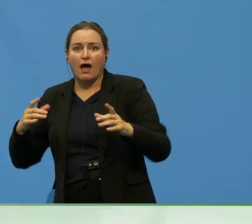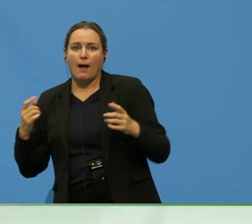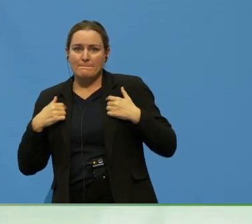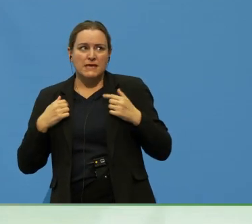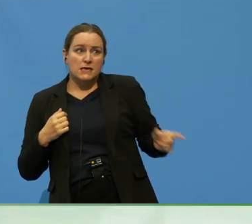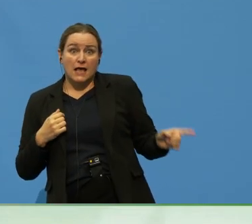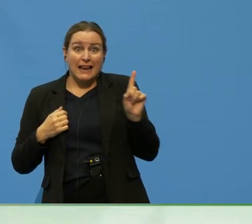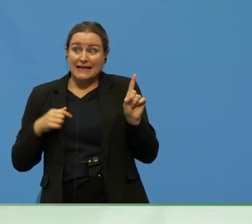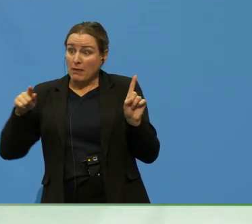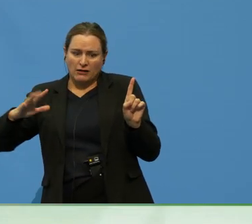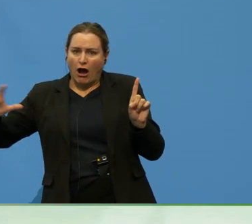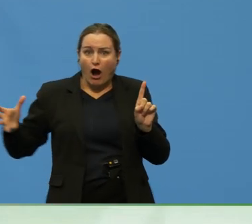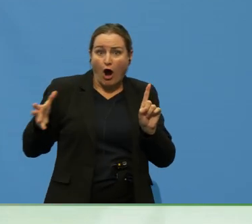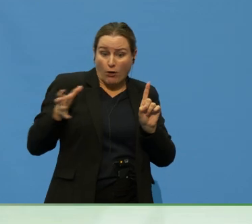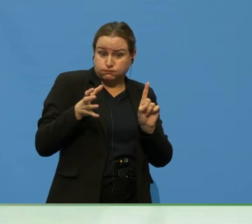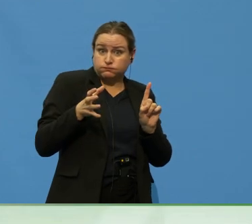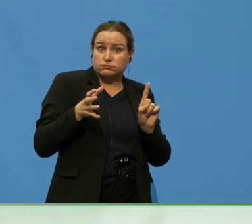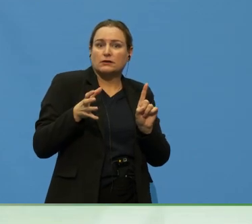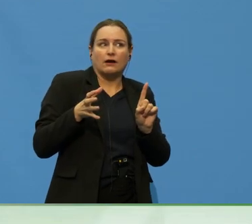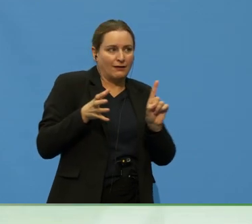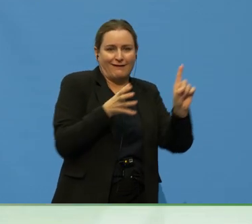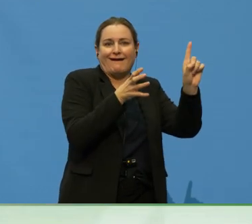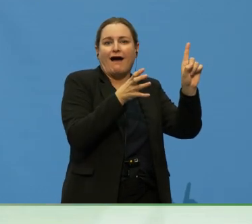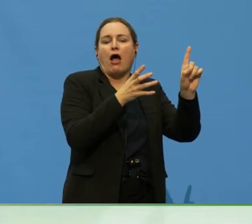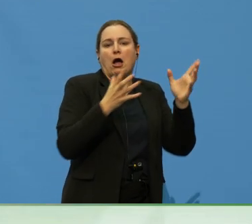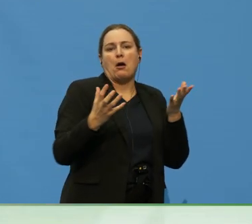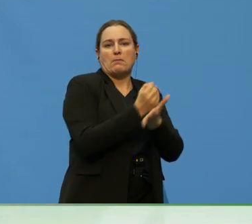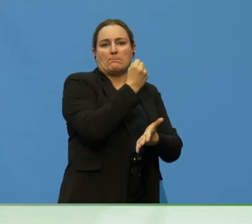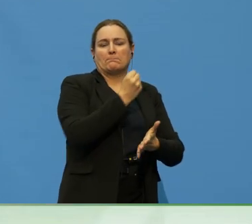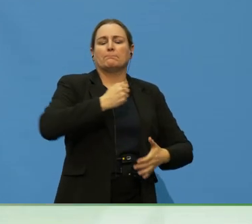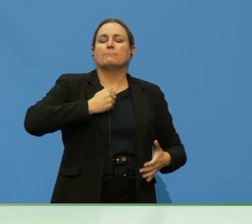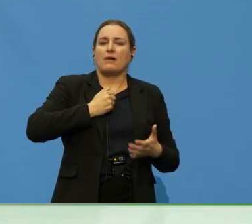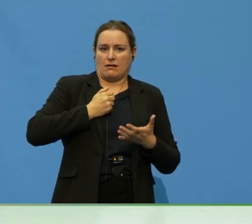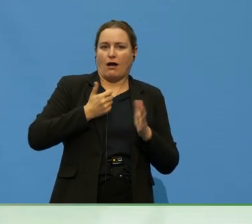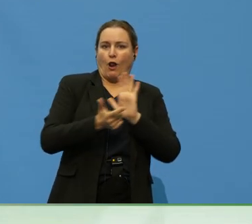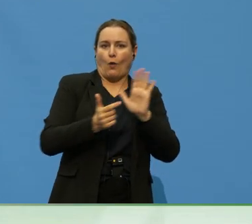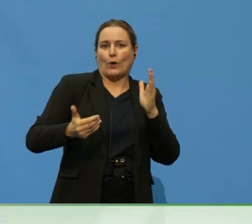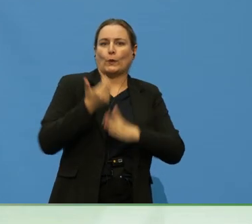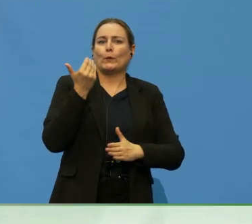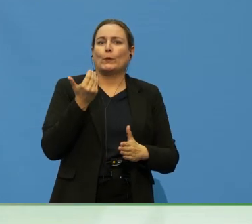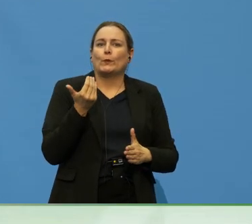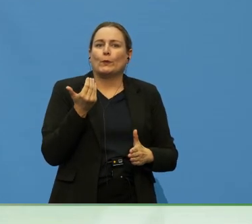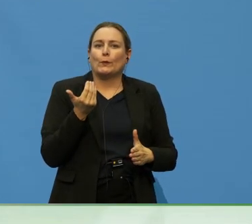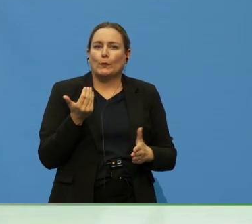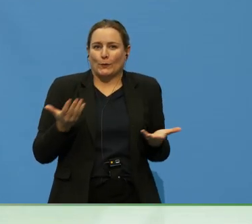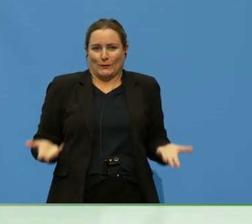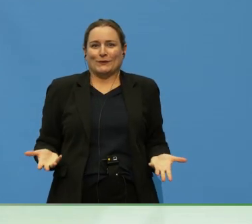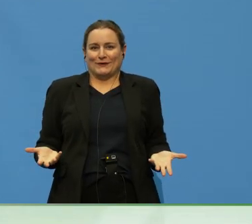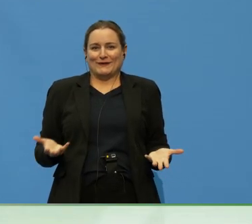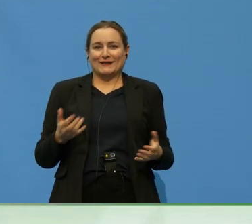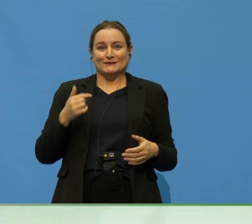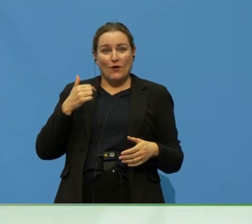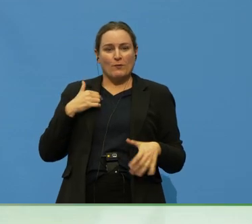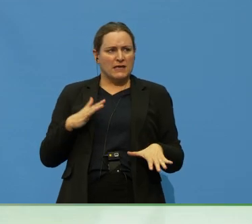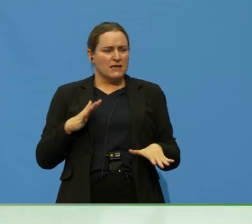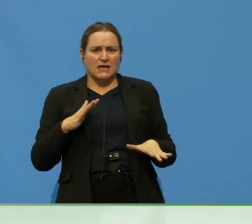can guarantee that without the kind of strategic advocacy and putting, your thumb on the pressure point when you needed to put the thumb